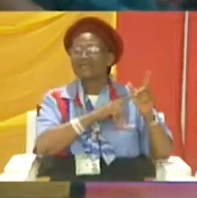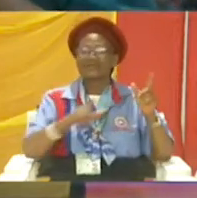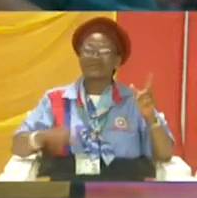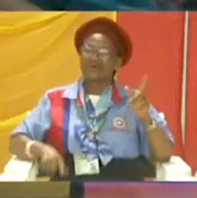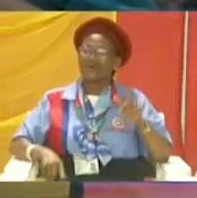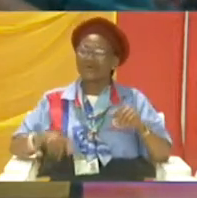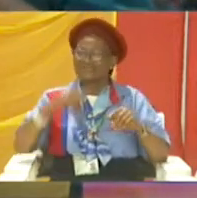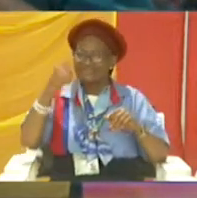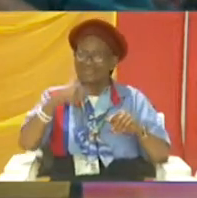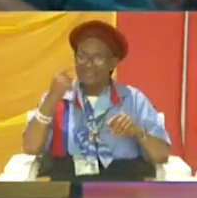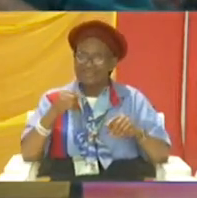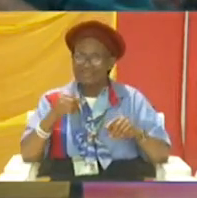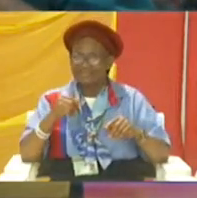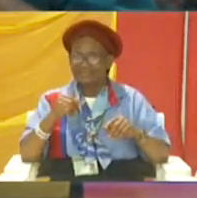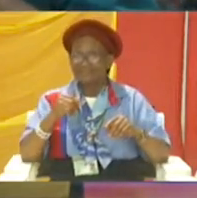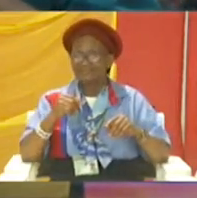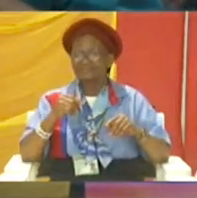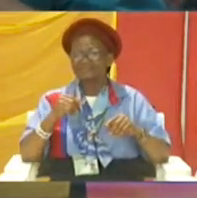Lord.